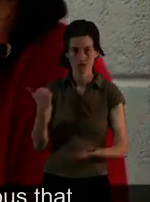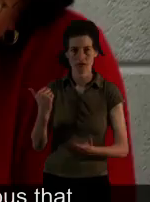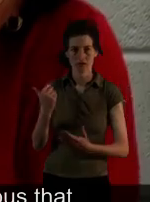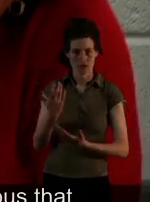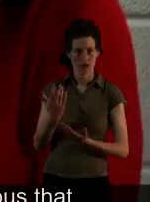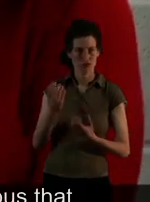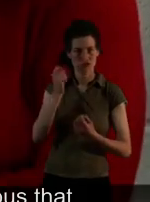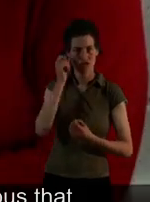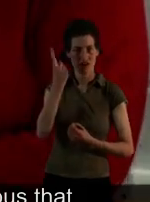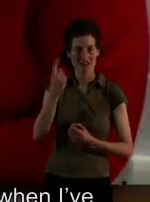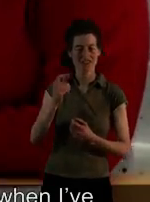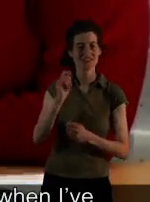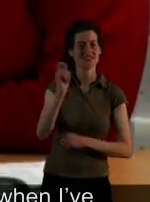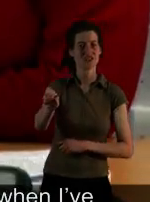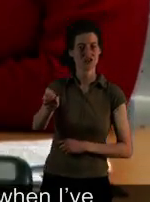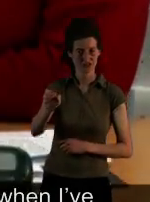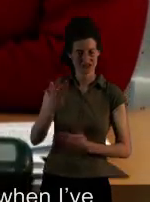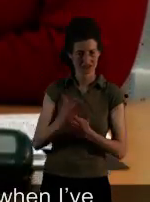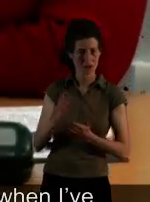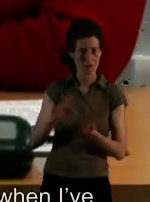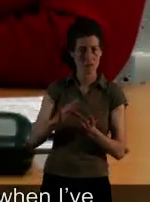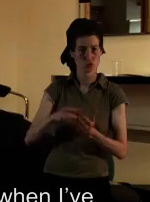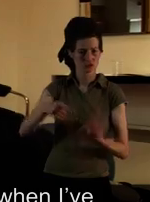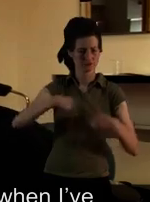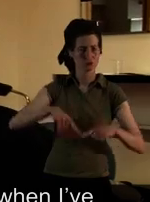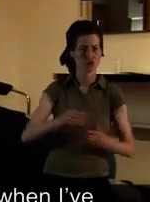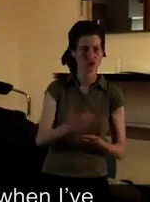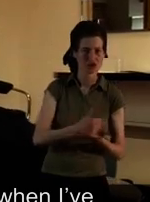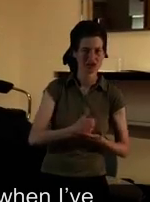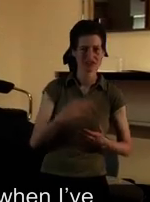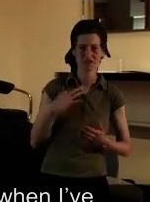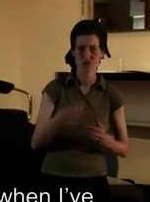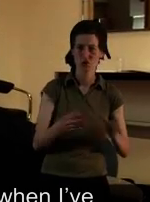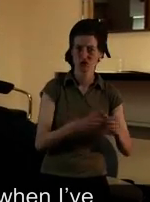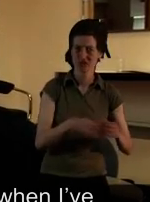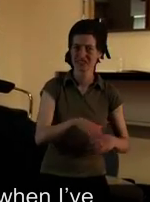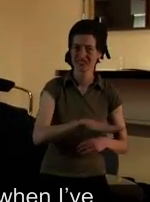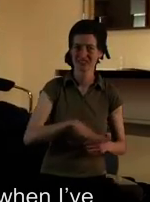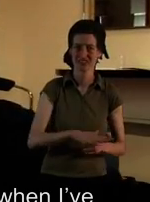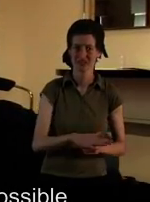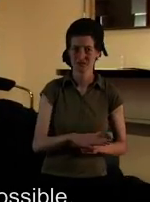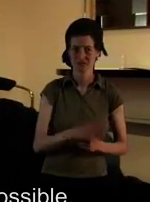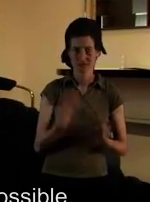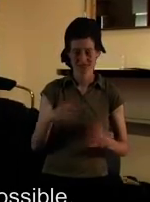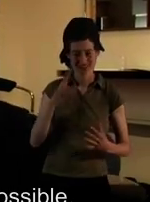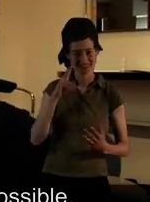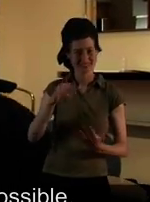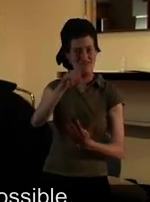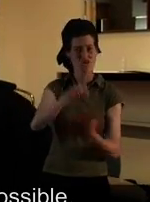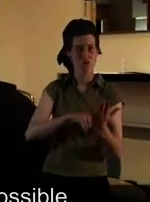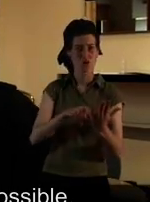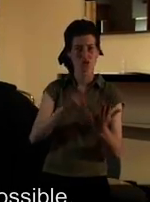that tendering is going to become more and more important for the voluntary sector. And when I've seen some of the tendering forms, I've just suddenly thought,